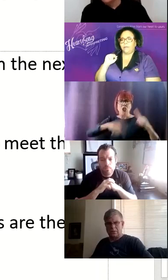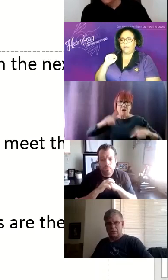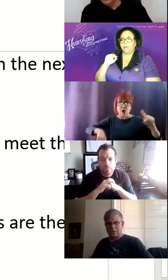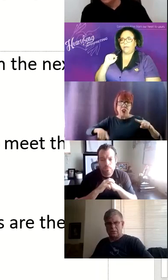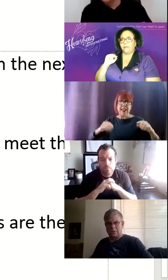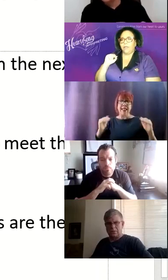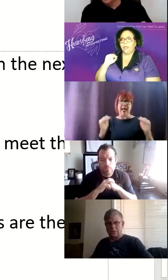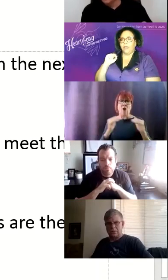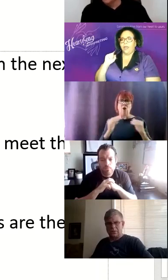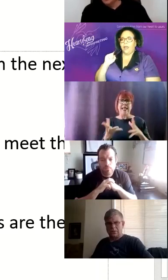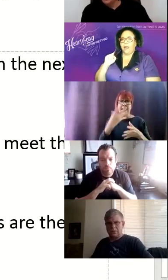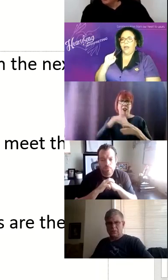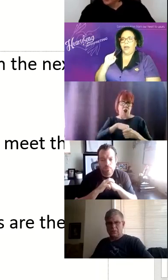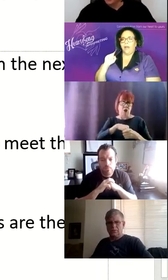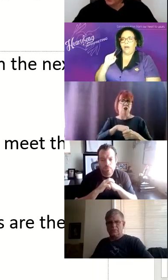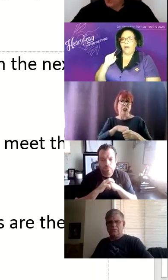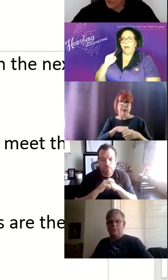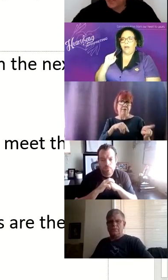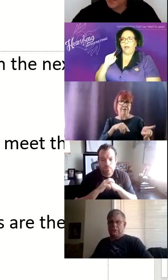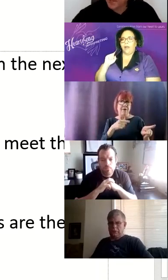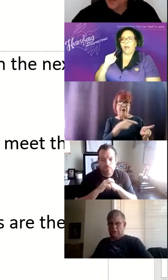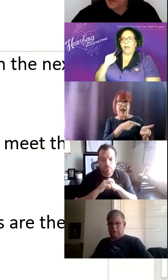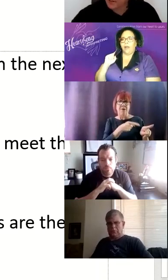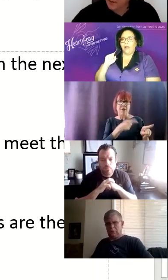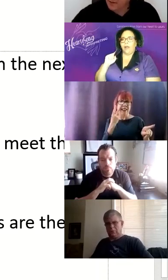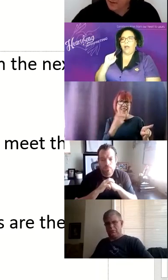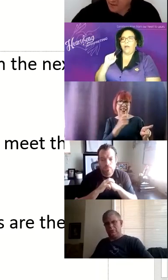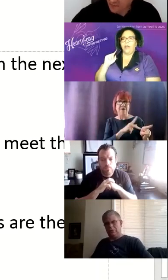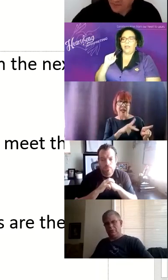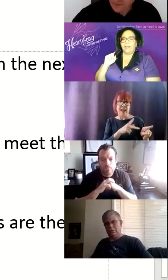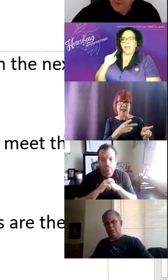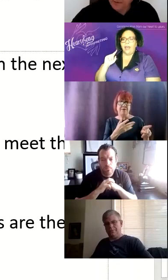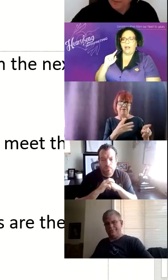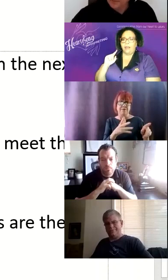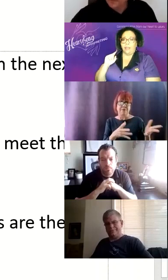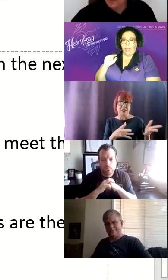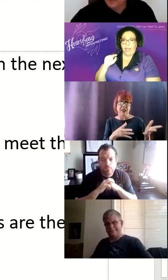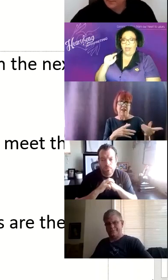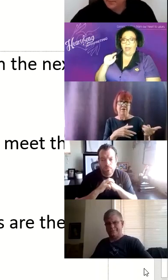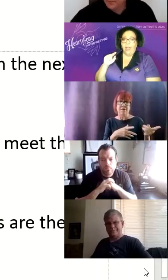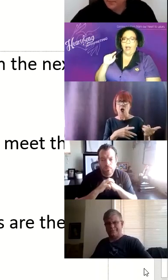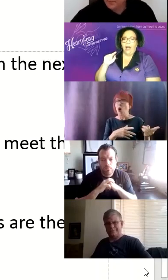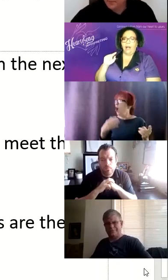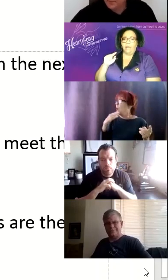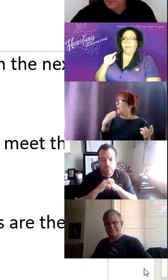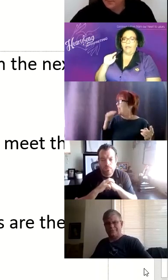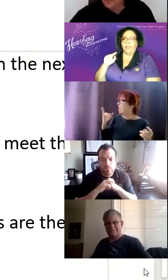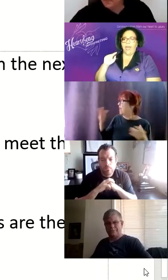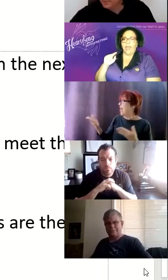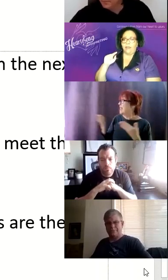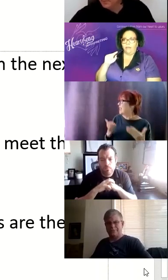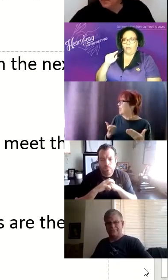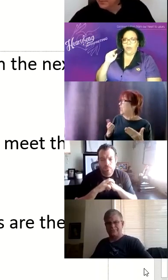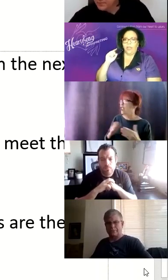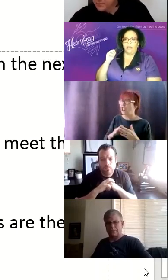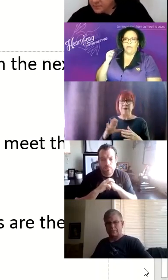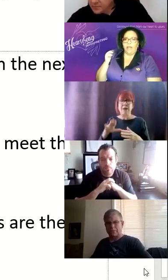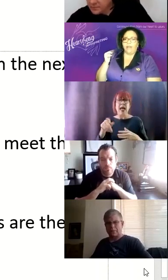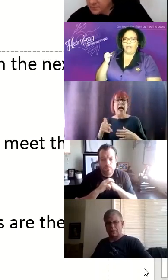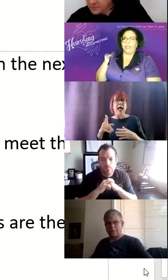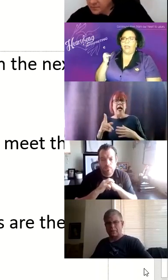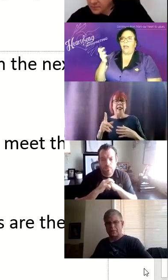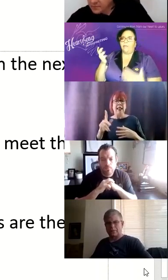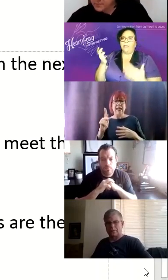think. I agree. Thank you for the suggestion. I wanted to tag on to that, that working